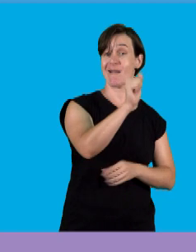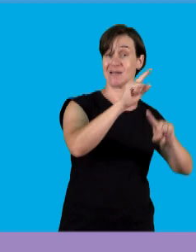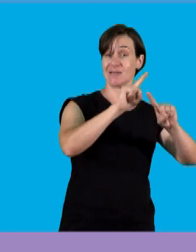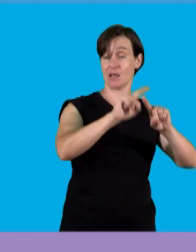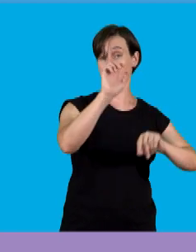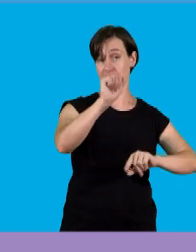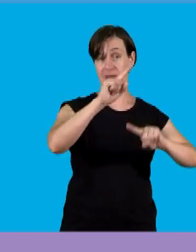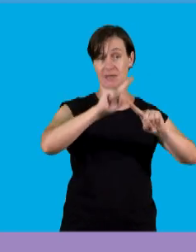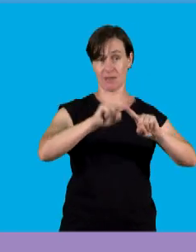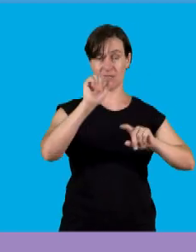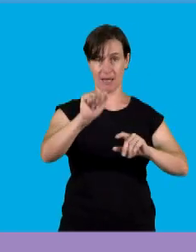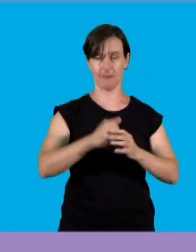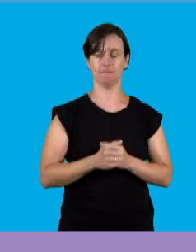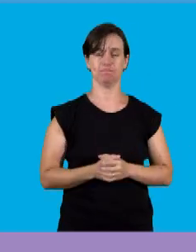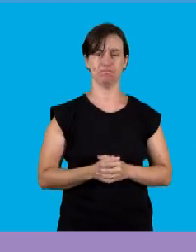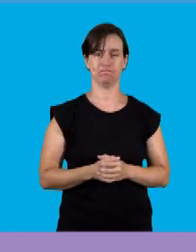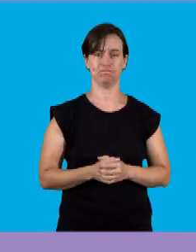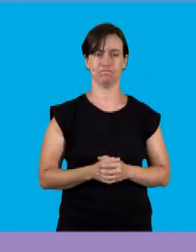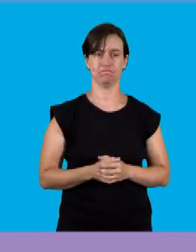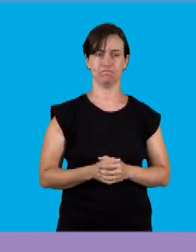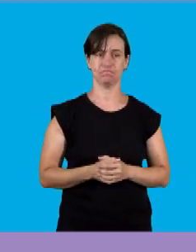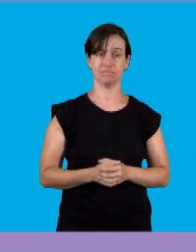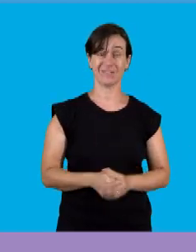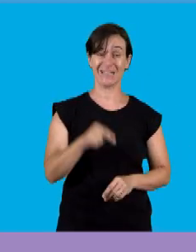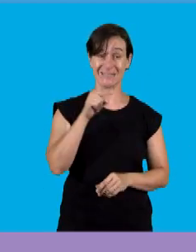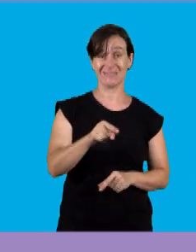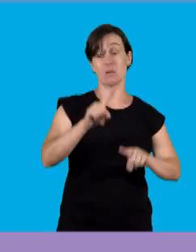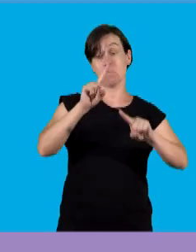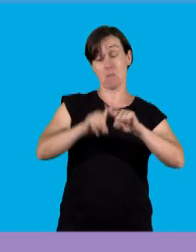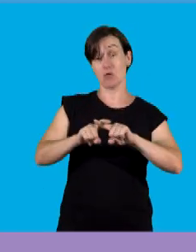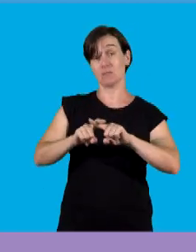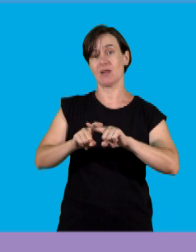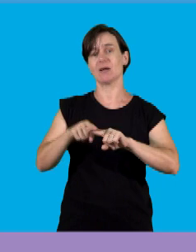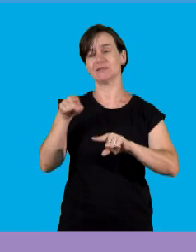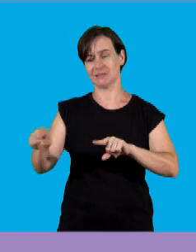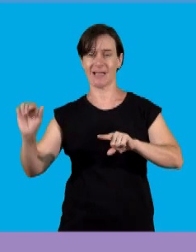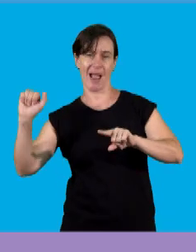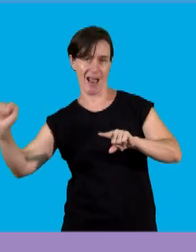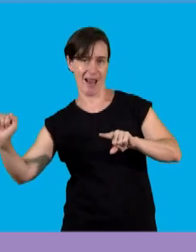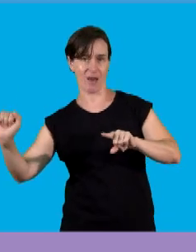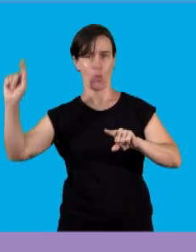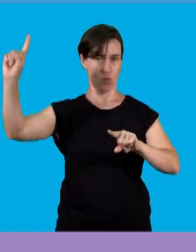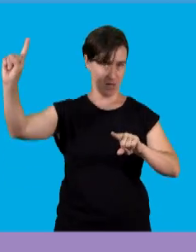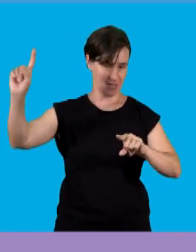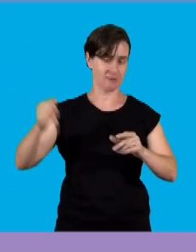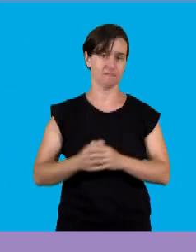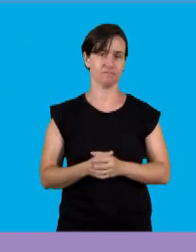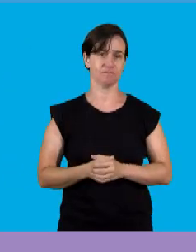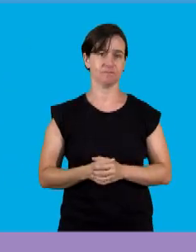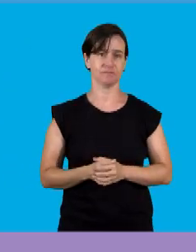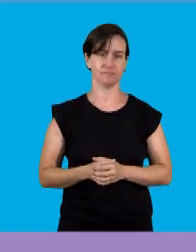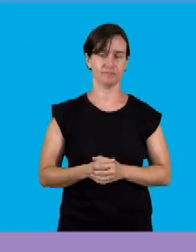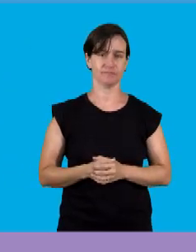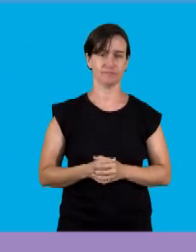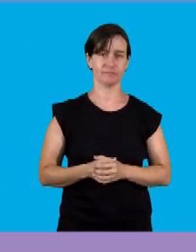a multiplied by a multiplied by a. And we are going to multiply this by a exponent 1,